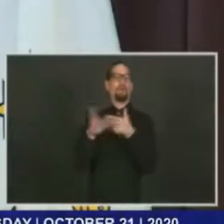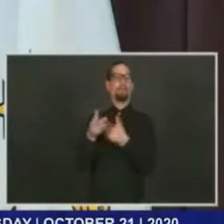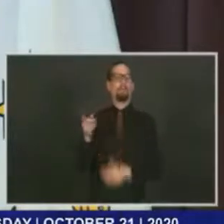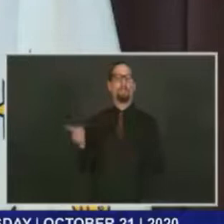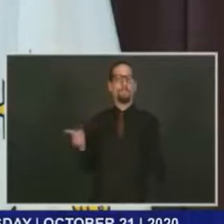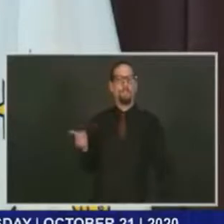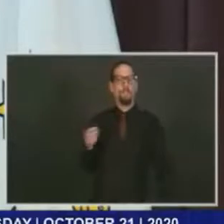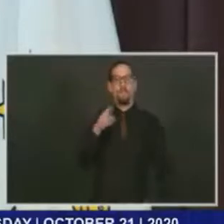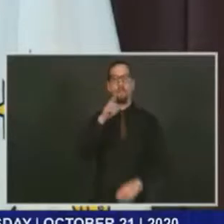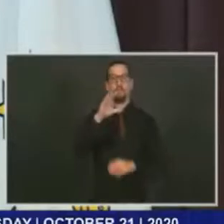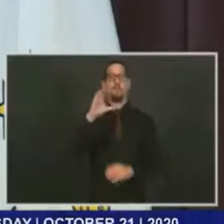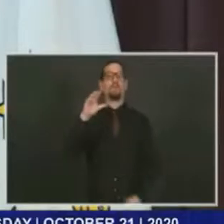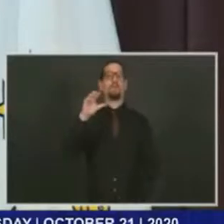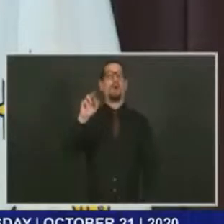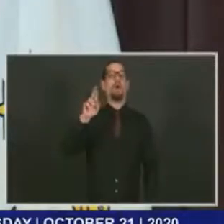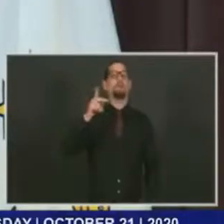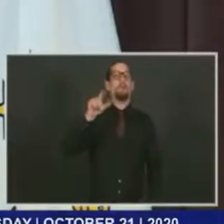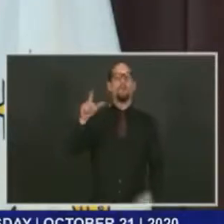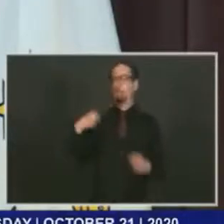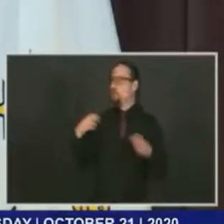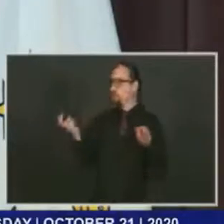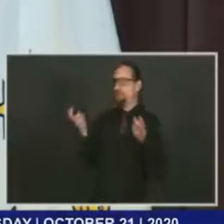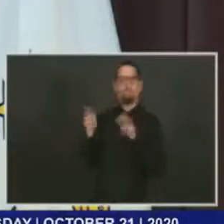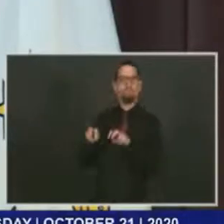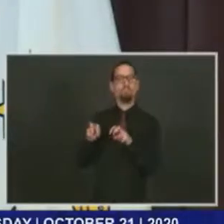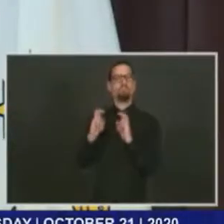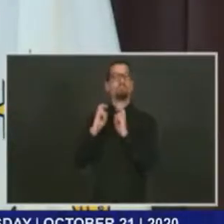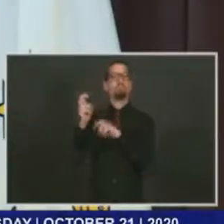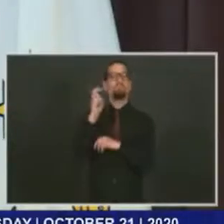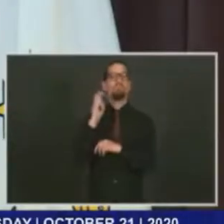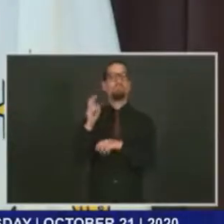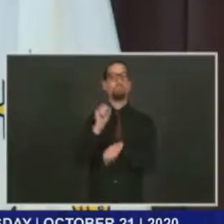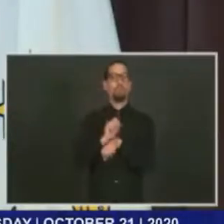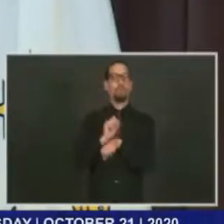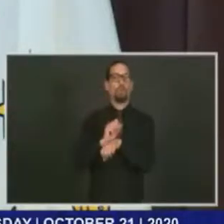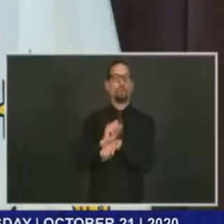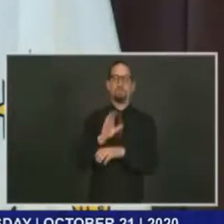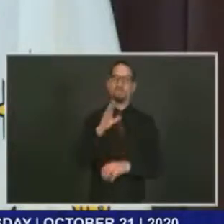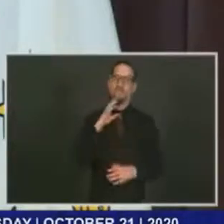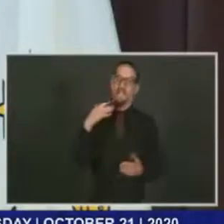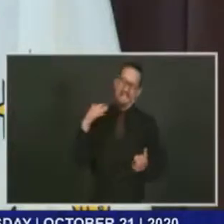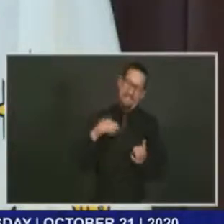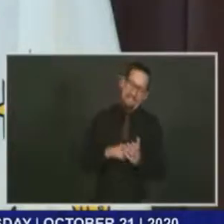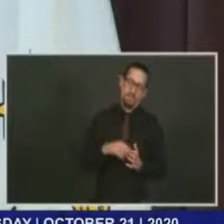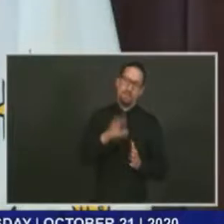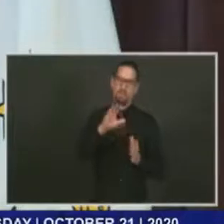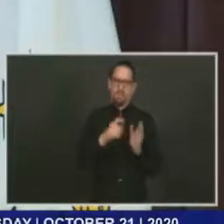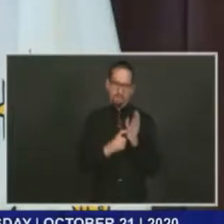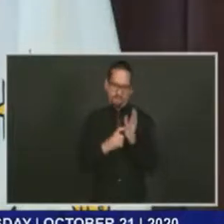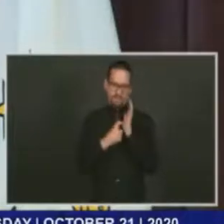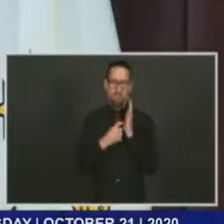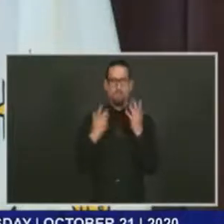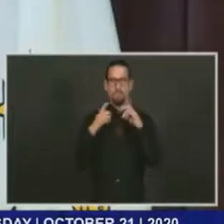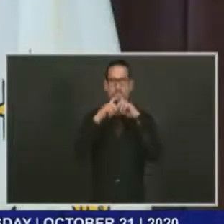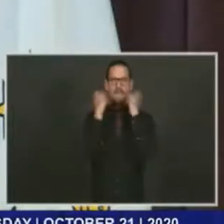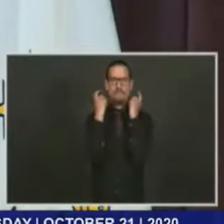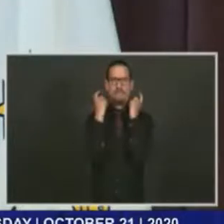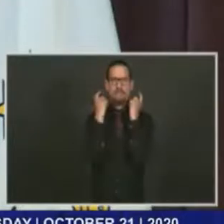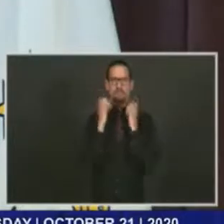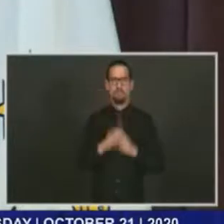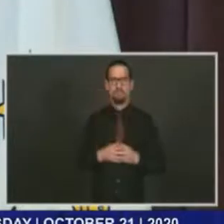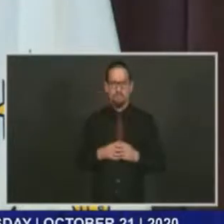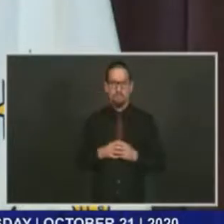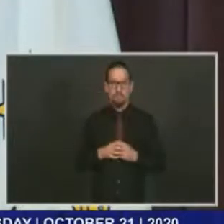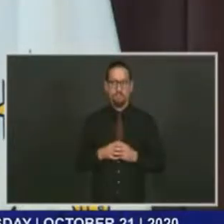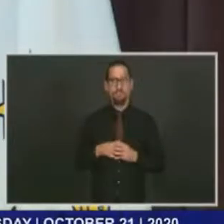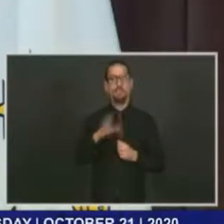factors that are involved in most of these cases. Something else we're seeing is cases associated